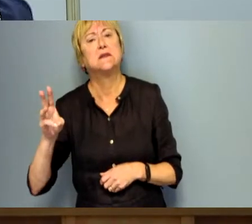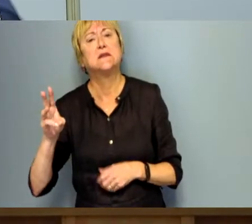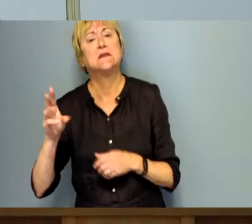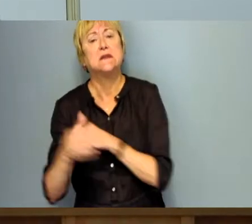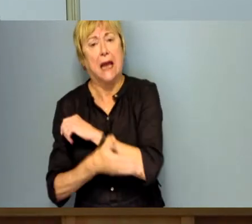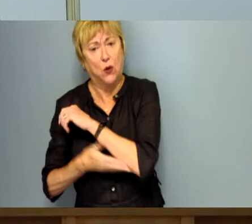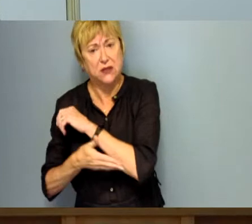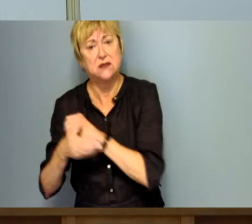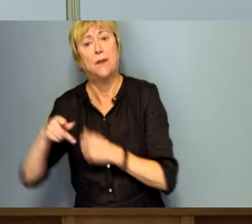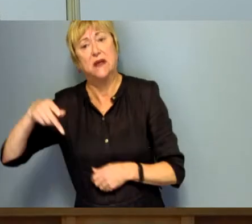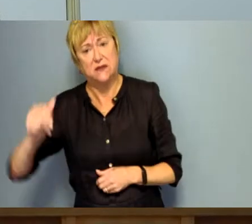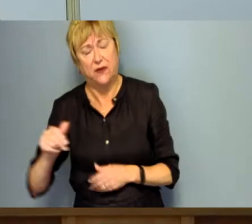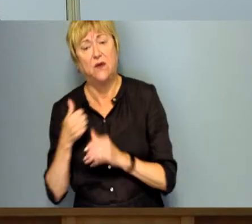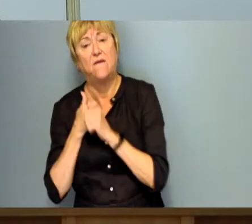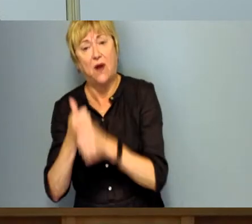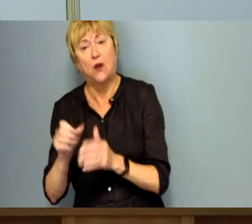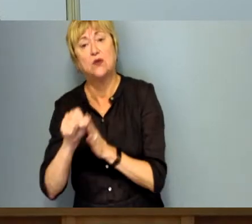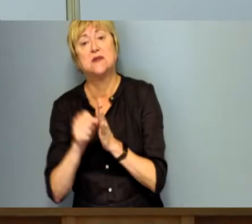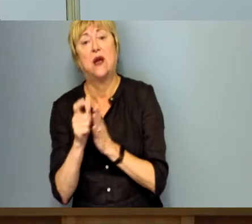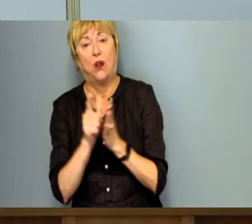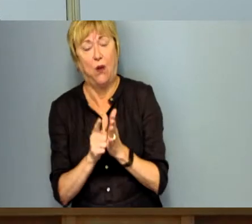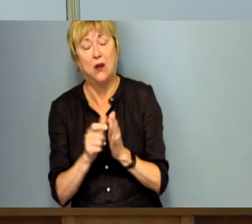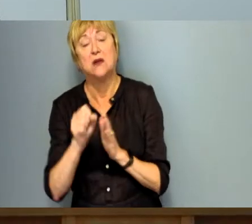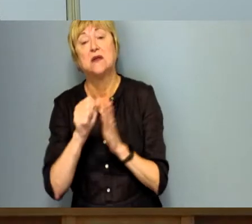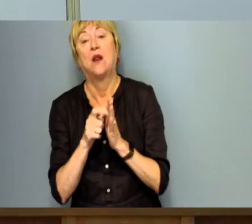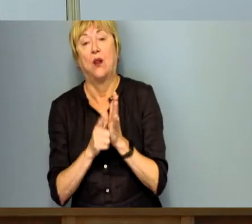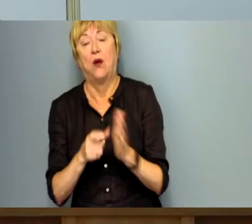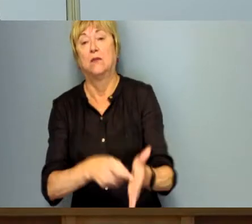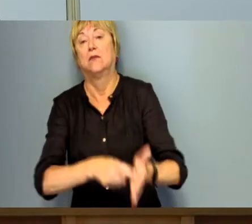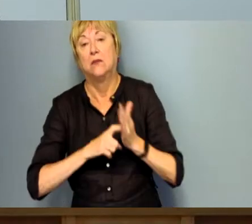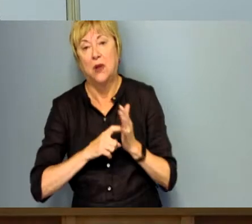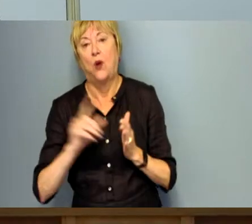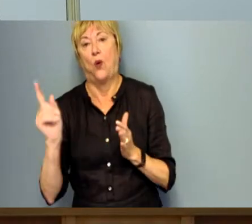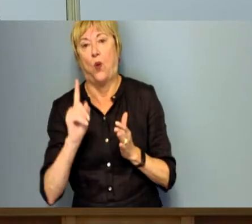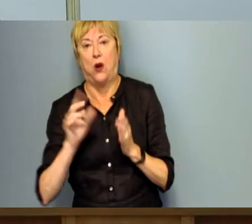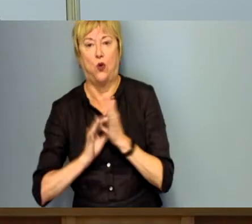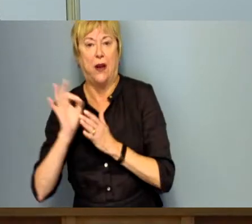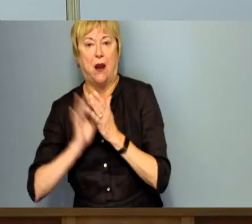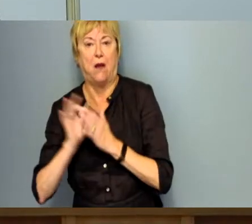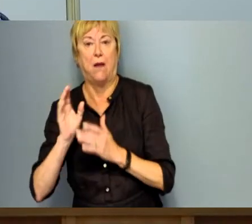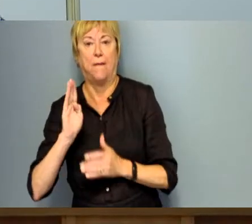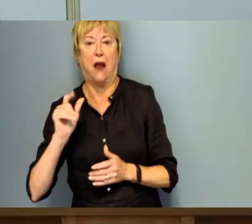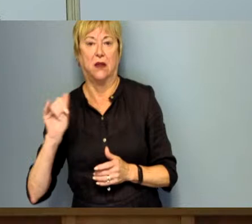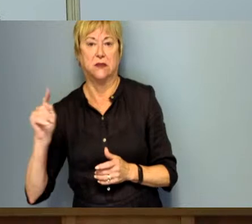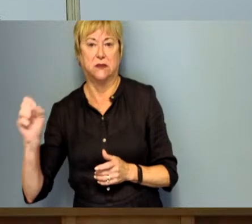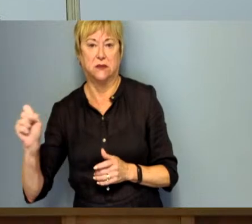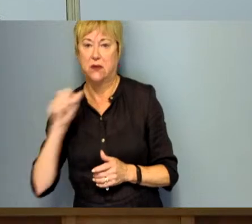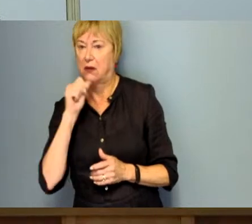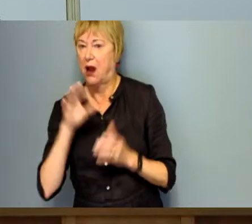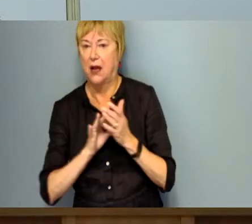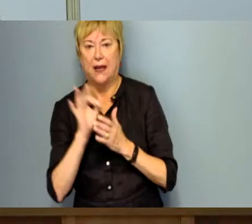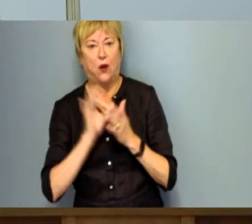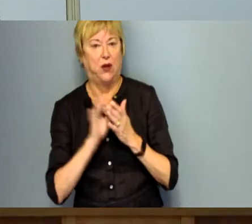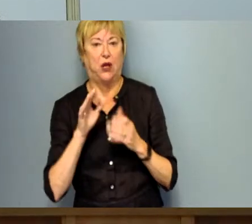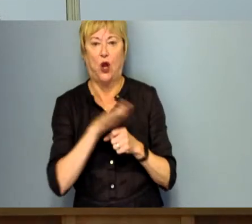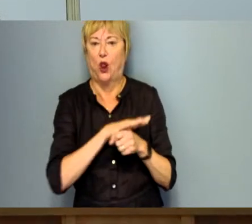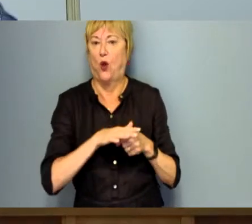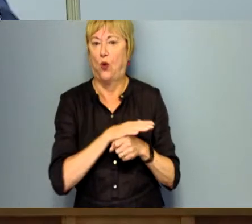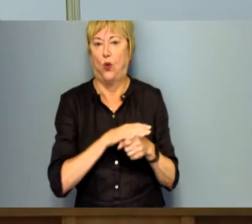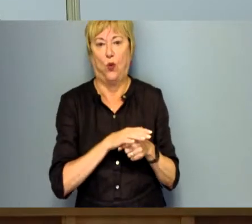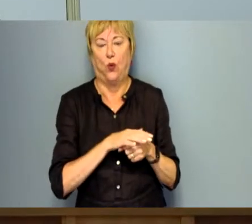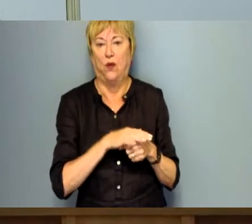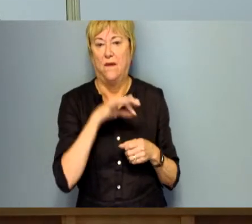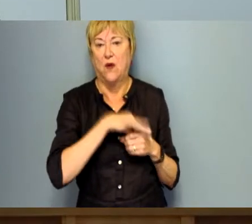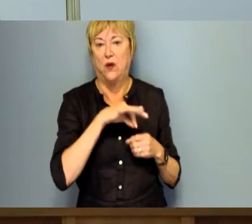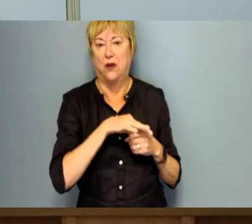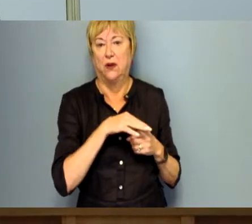law. State law mandates where ballots are counted. They're not counted in local precincts. That is something that, first off, I'm not